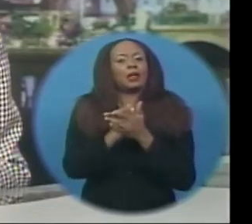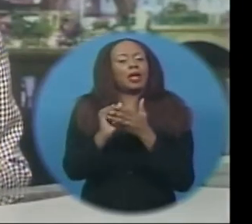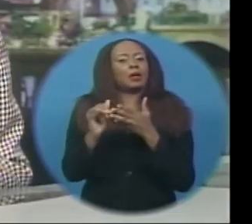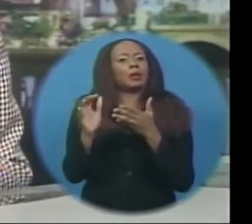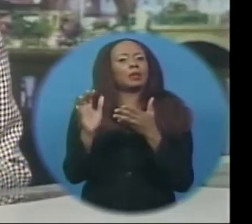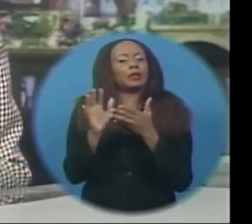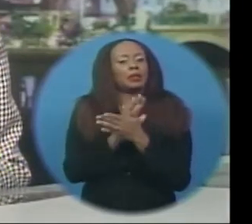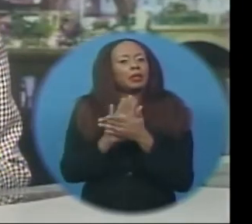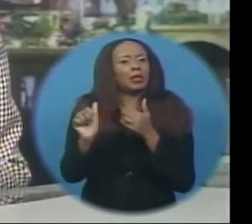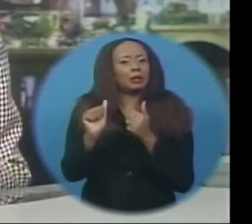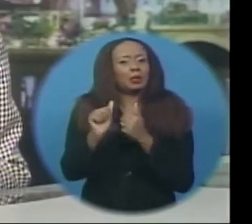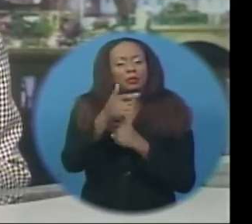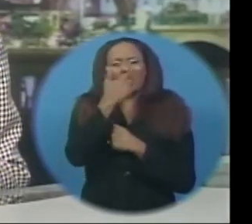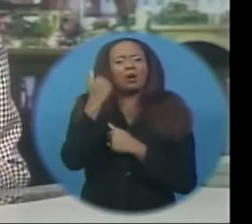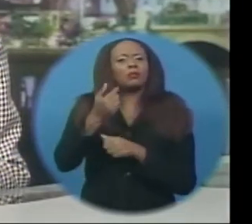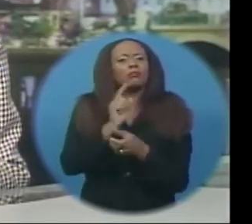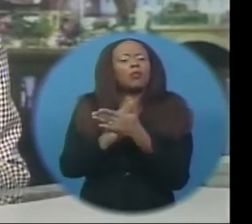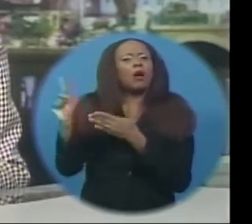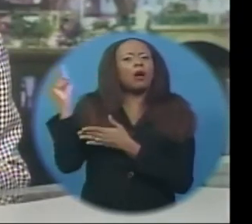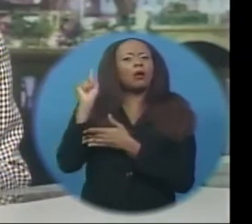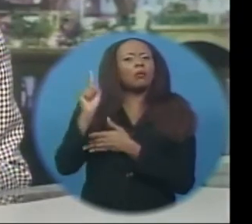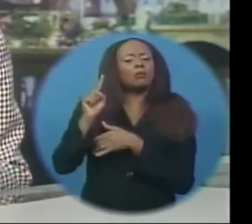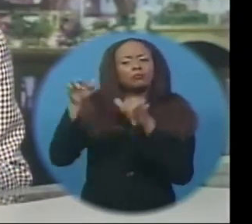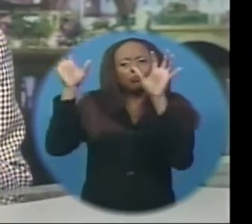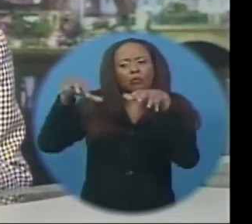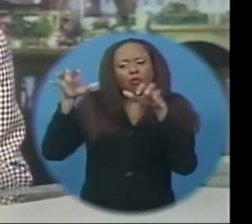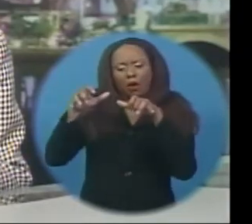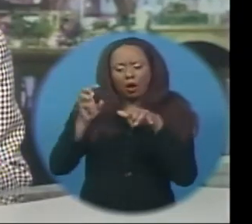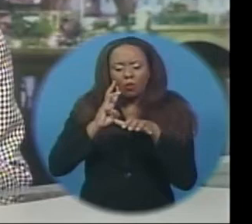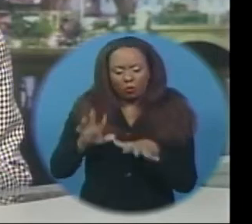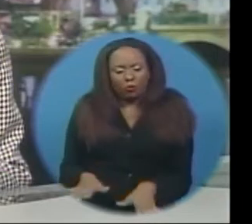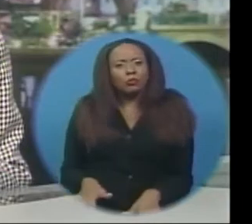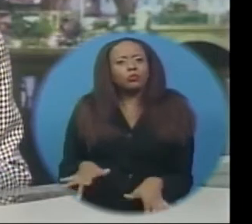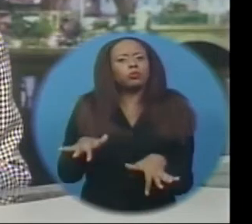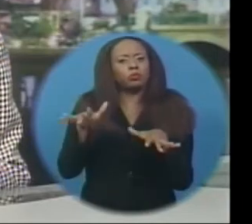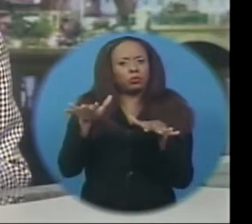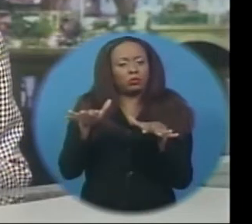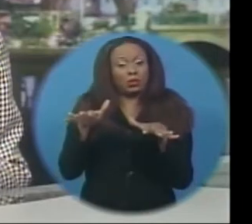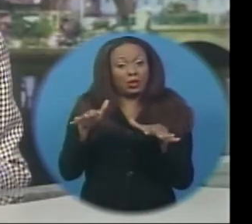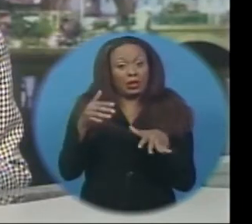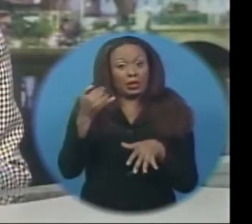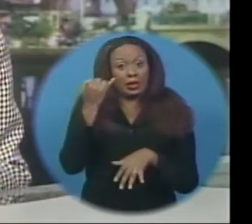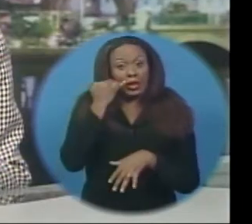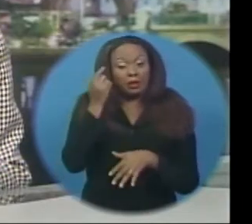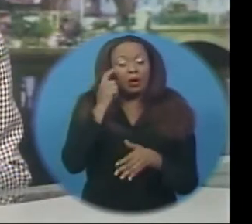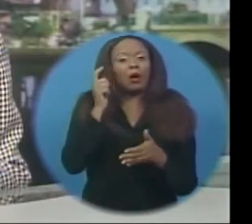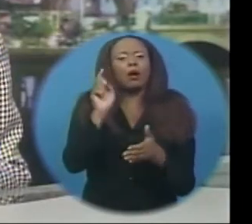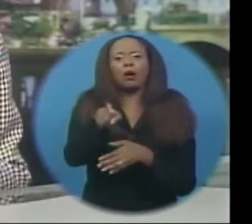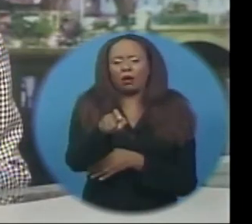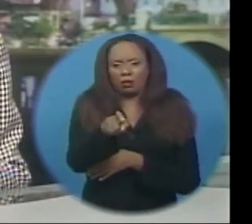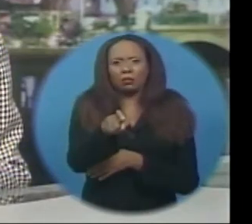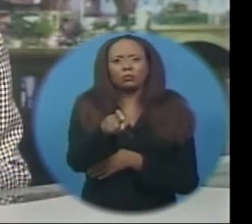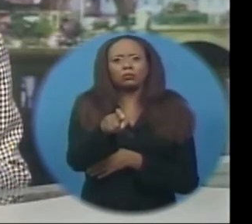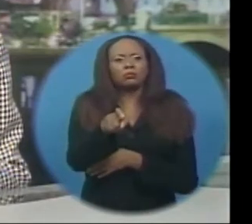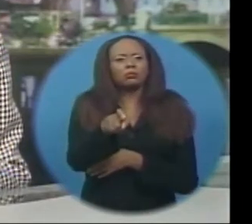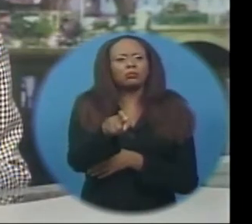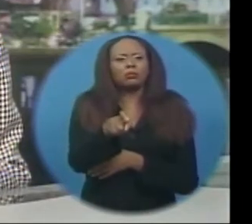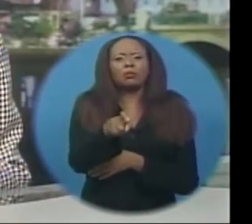week. If contaminated items are found, a condemnation certificate will be given, which will contain information